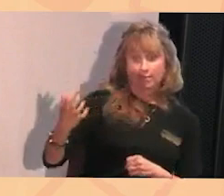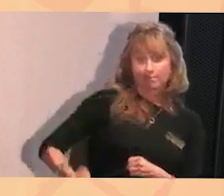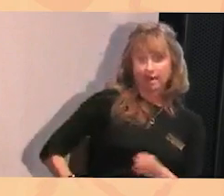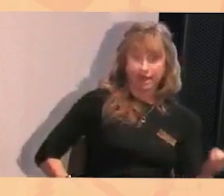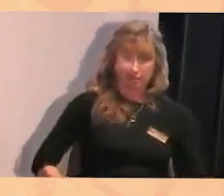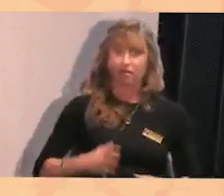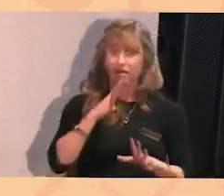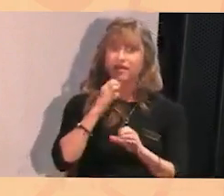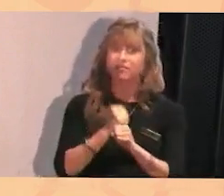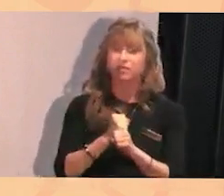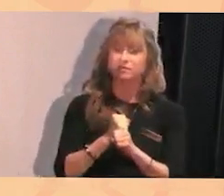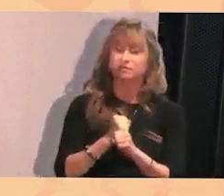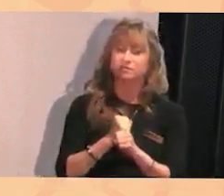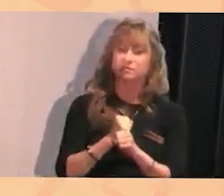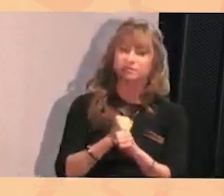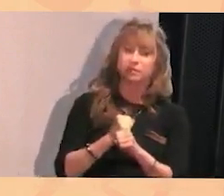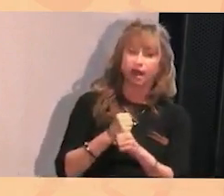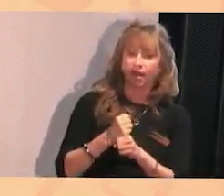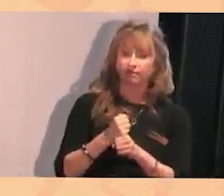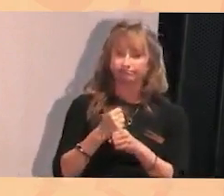brand our culture as part of the sort of